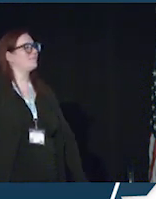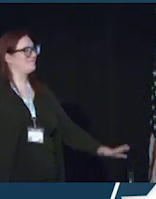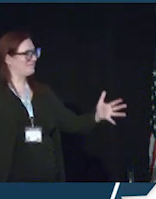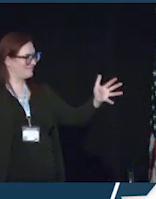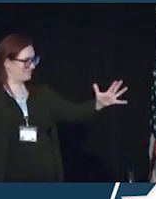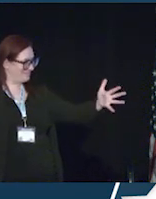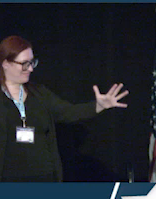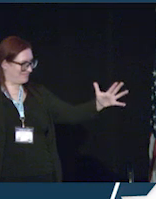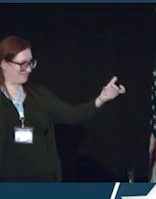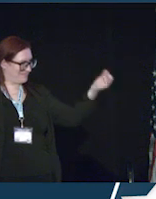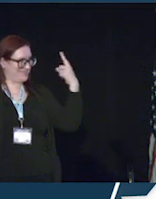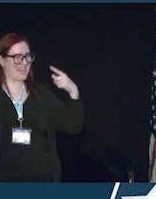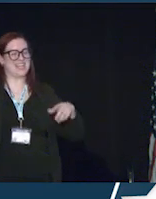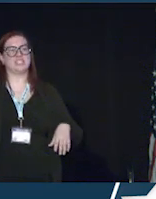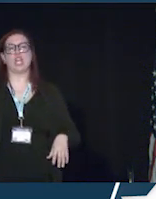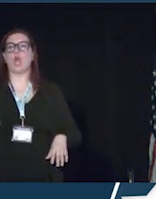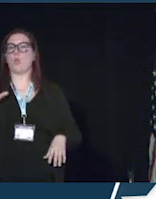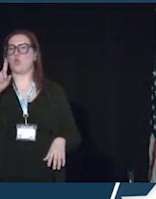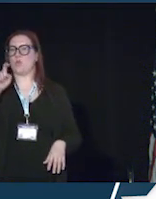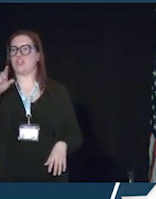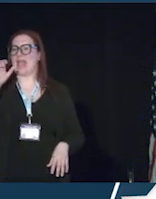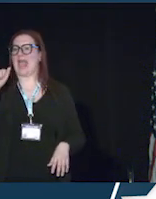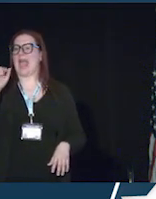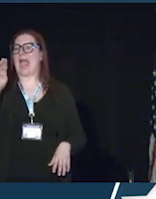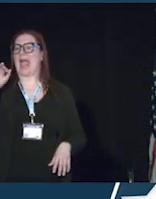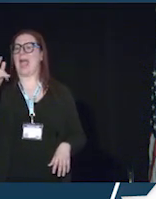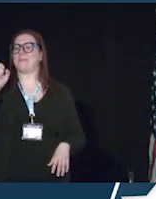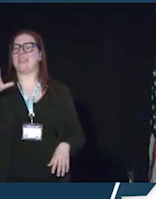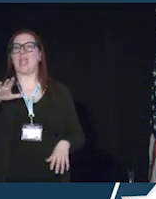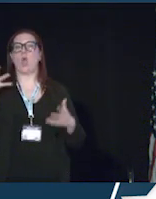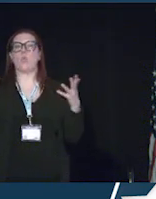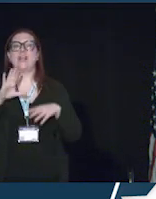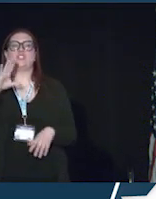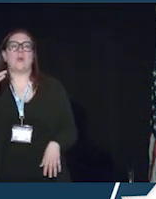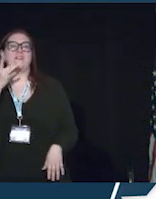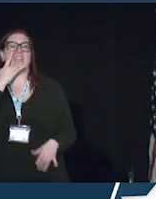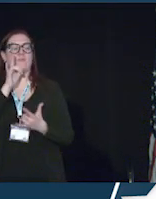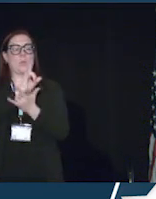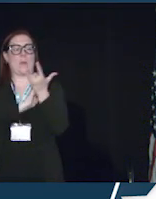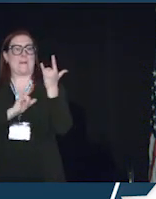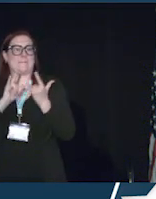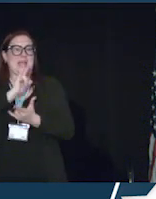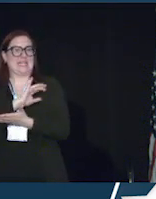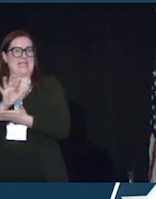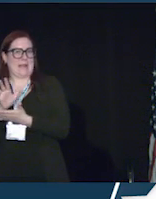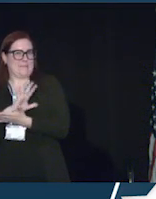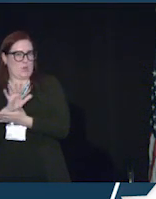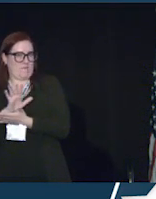Abigail, what is your favorite romantic movie?